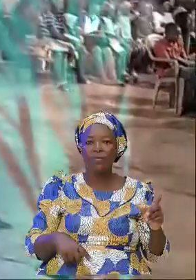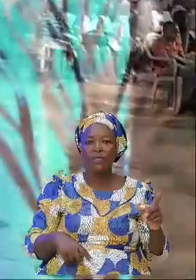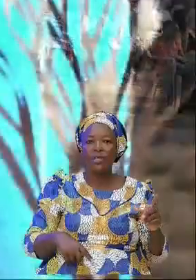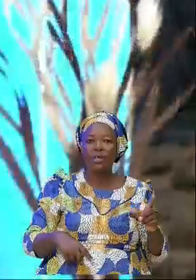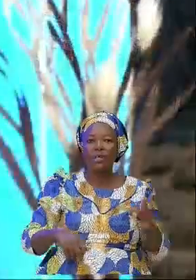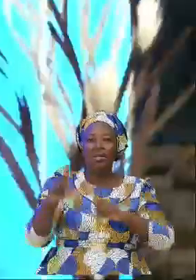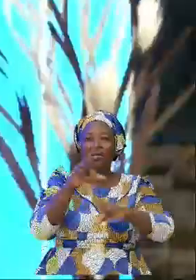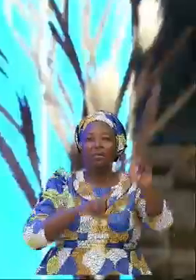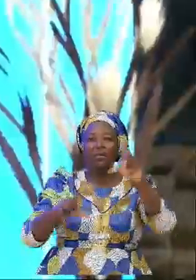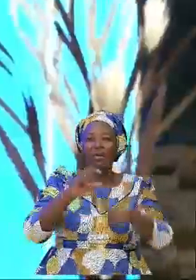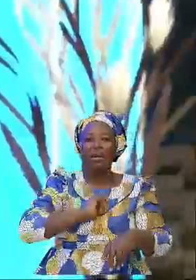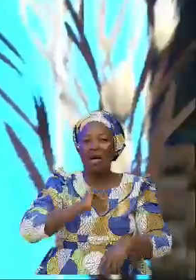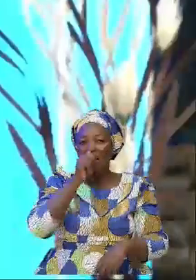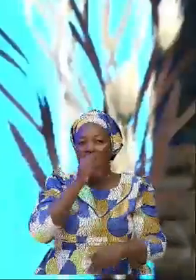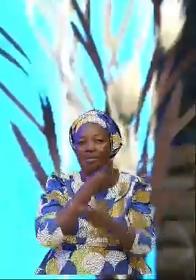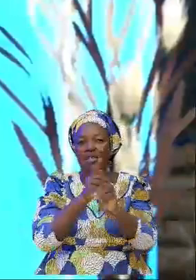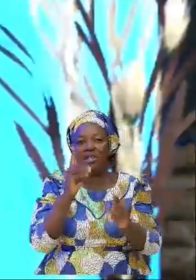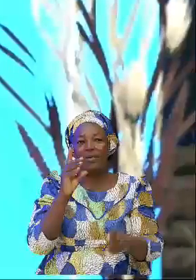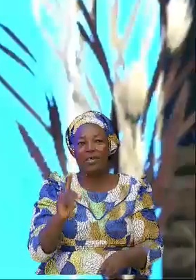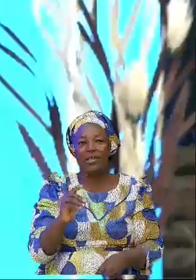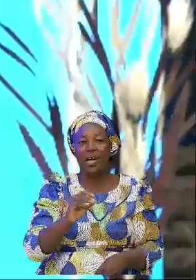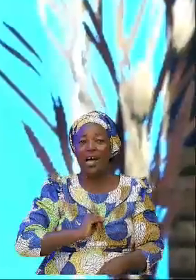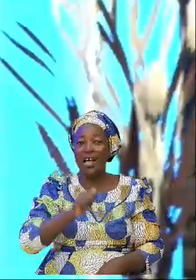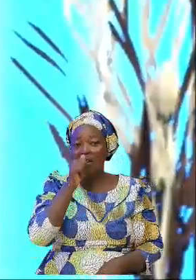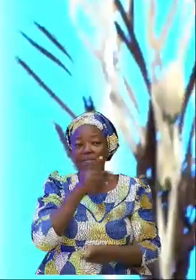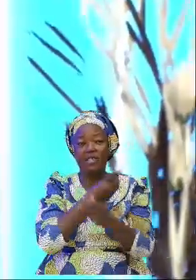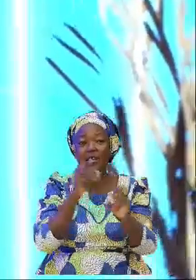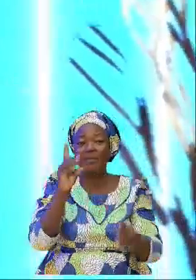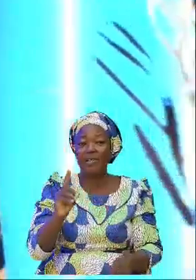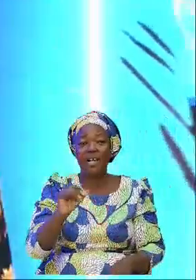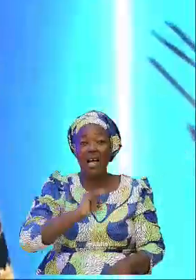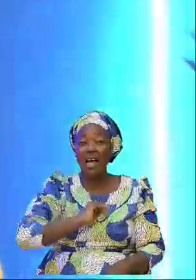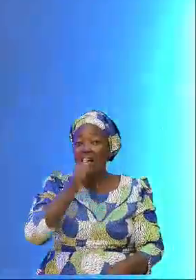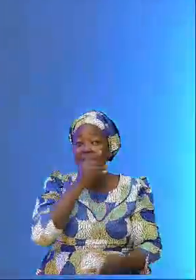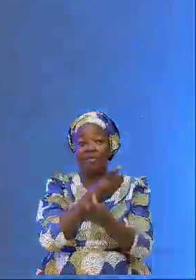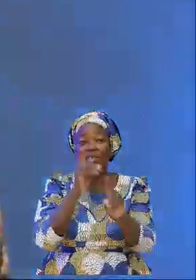thee, says the Lord. I am delivered.